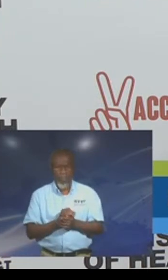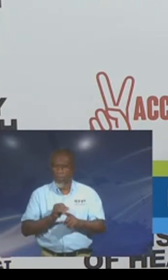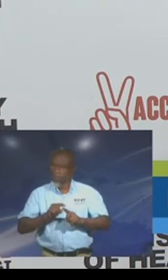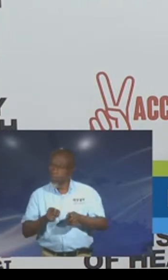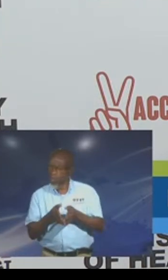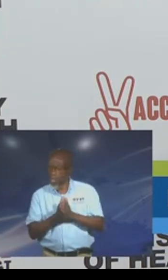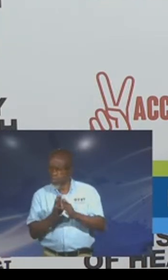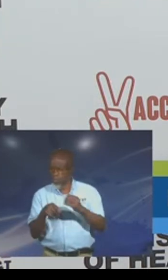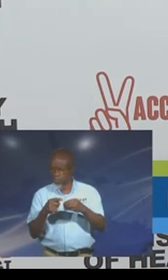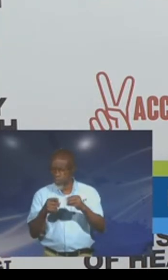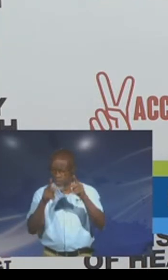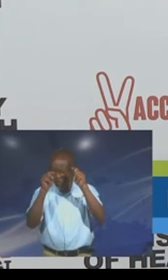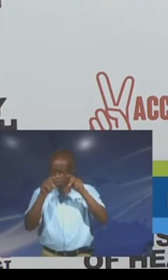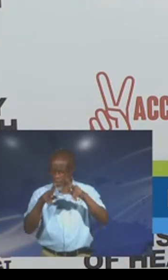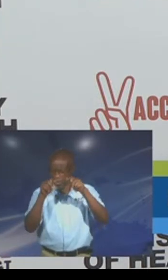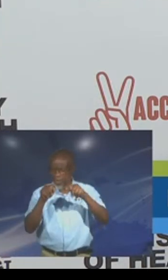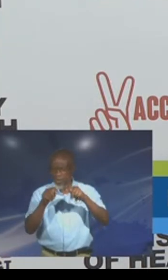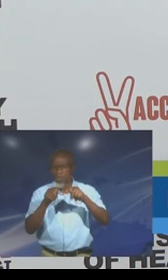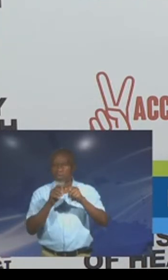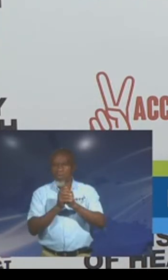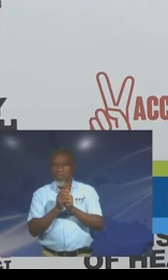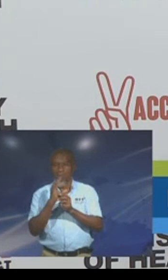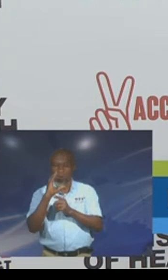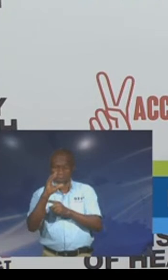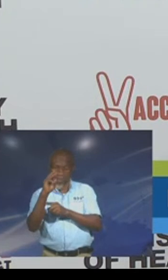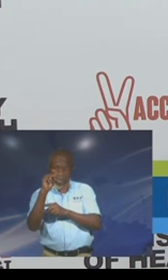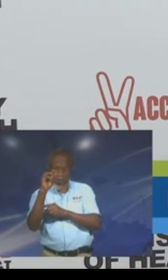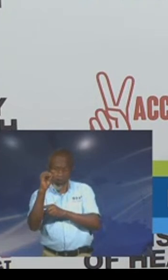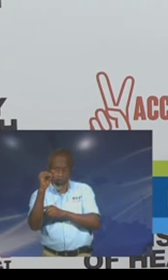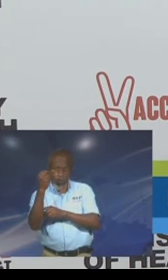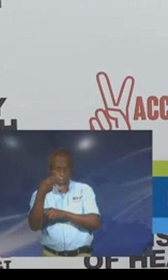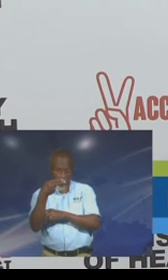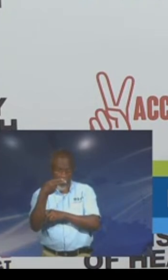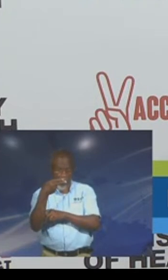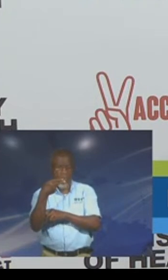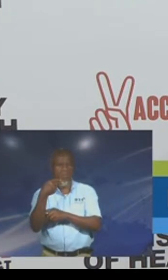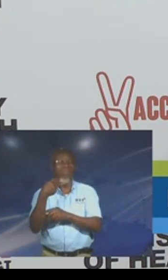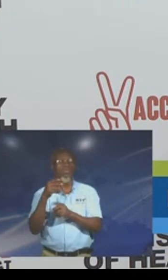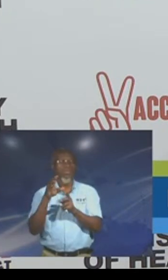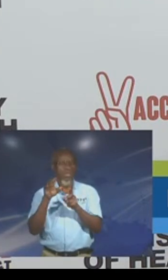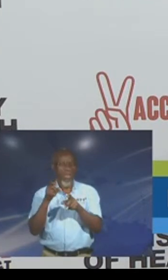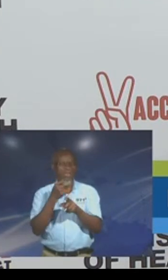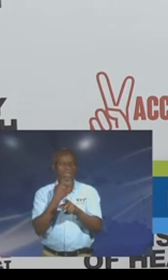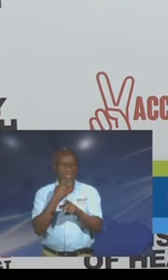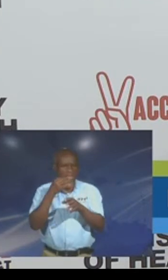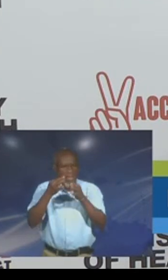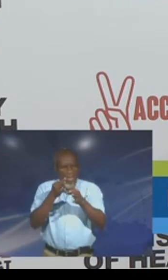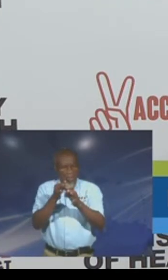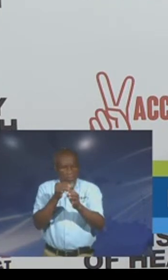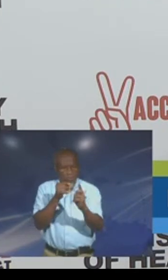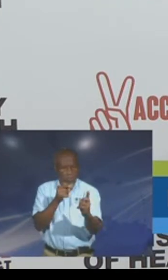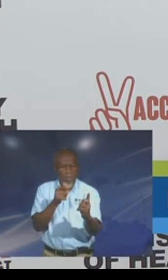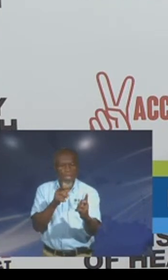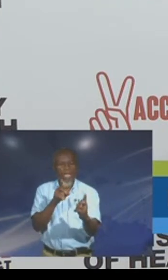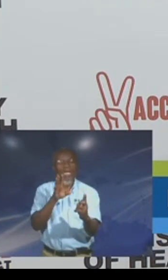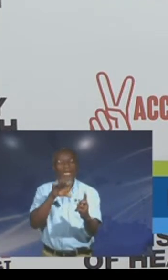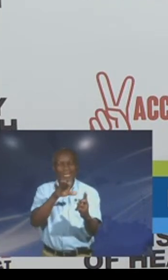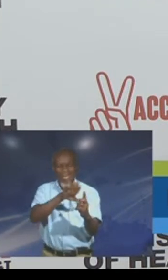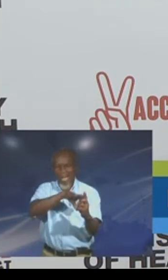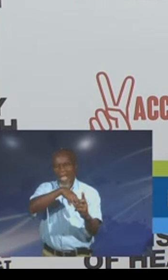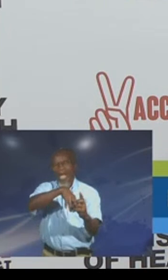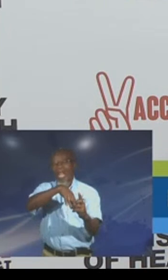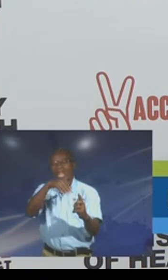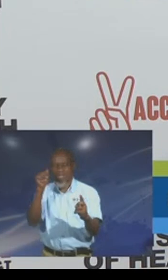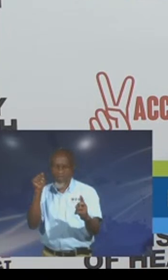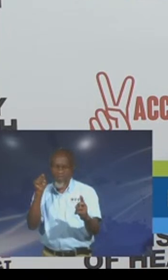So again, the CMOH has discretion in terms of releasing persons earlier from quarantine. If you do have a negative test